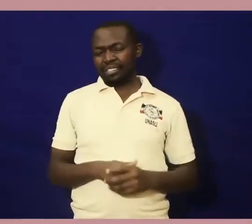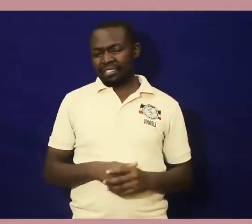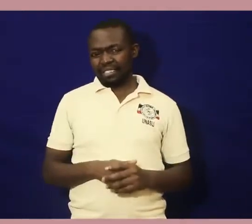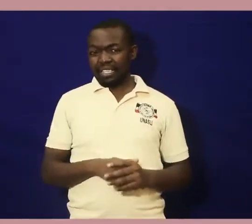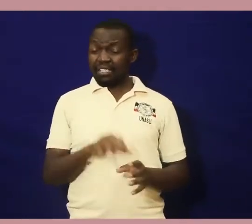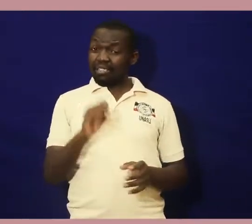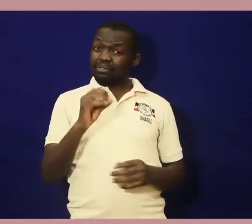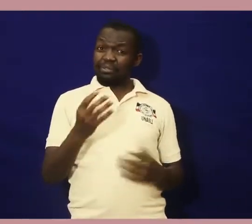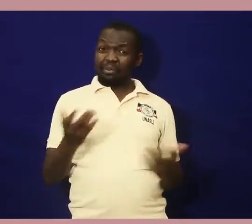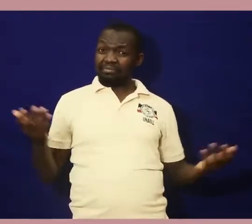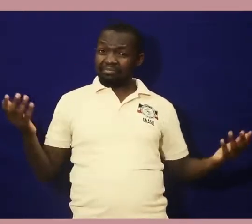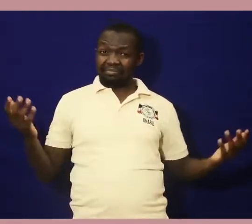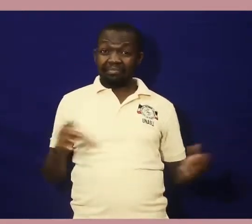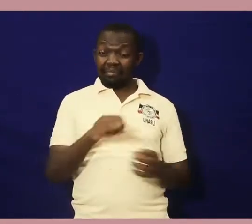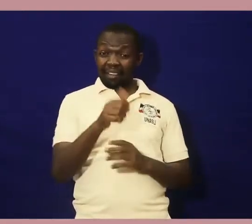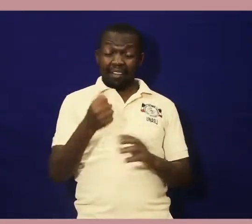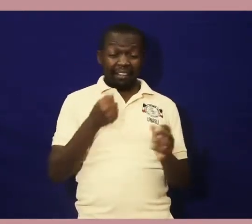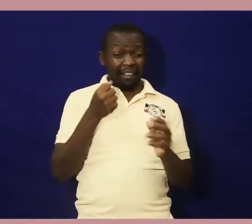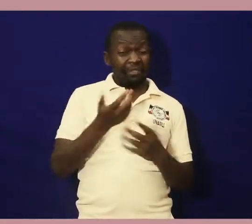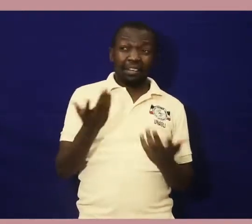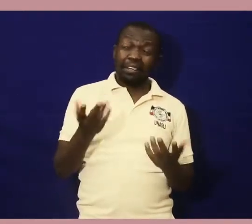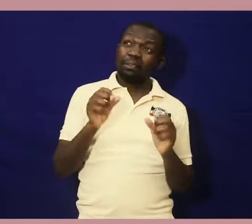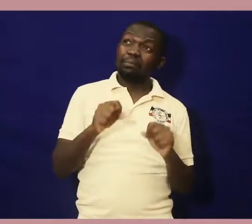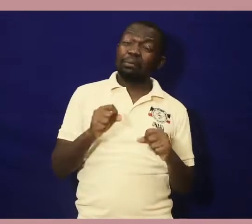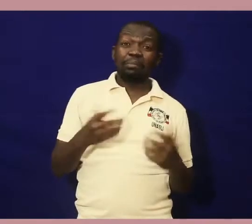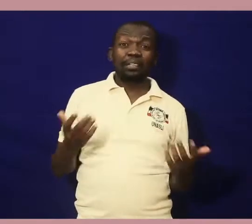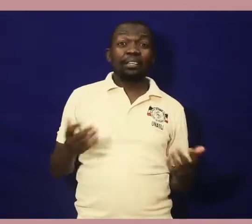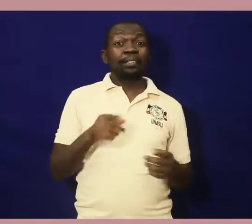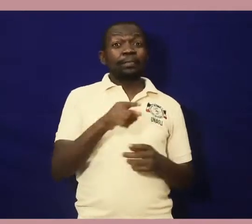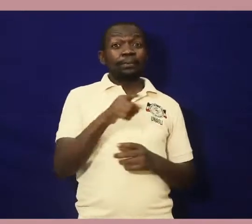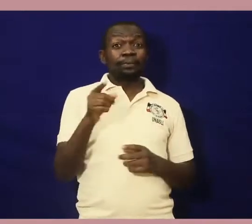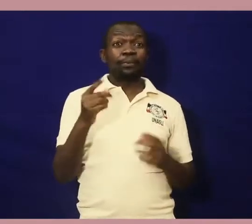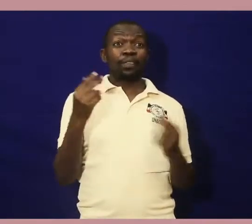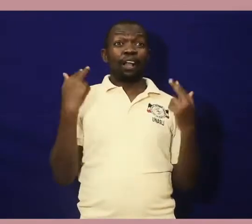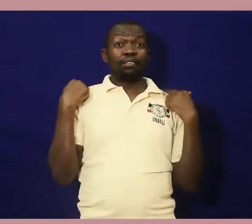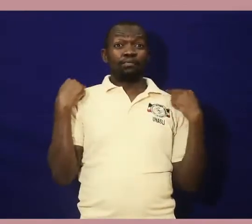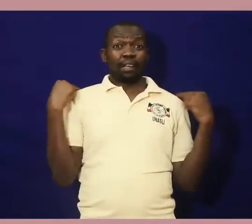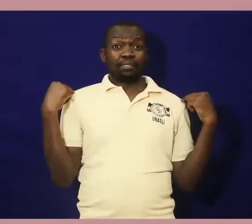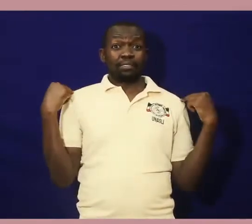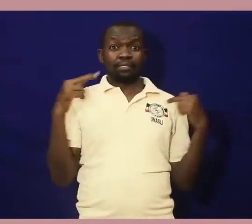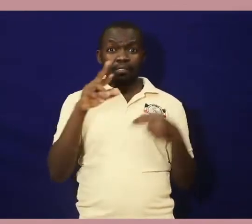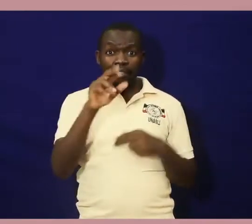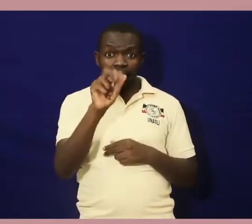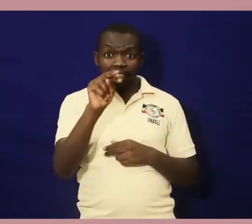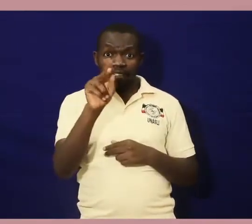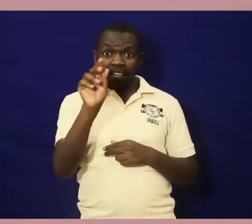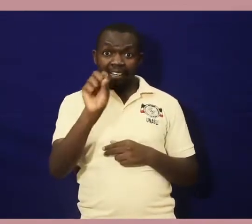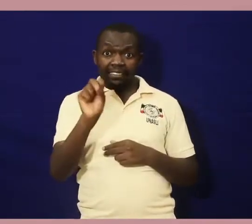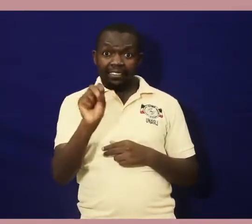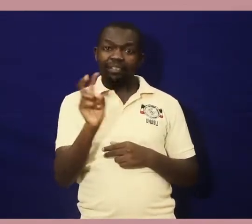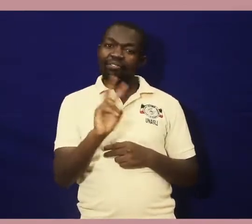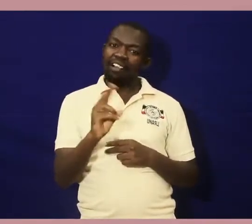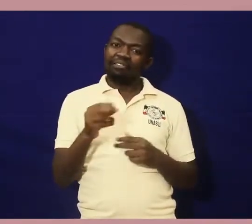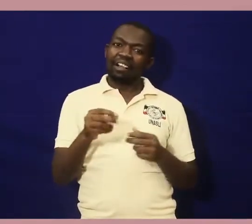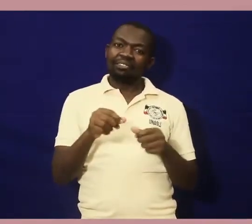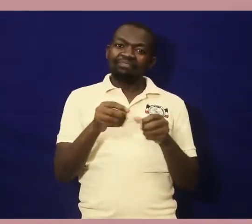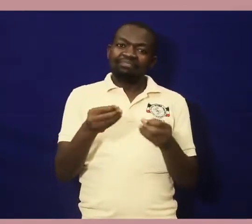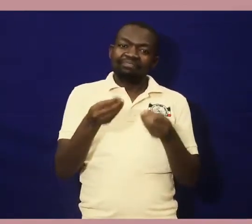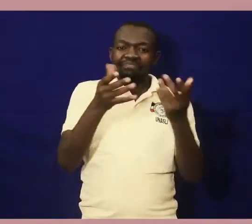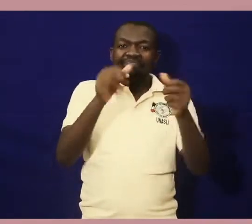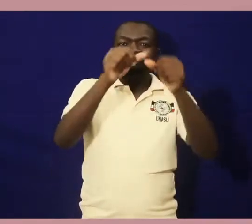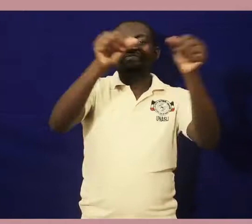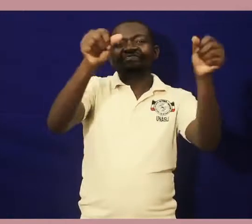So another impact probably is that ranks and medals were awarded to ex-soldiers,